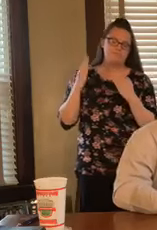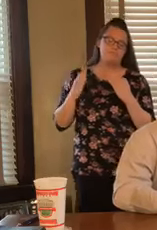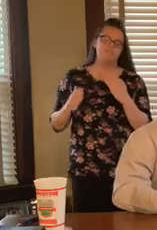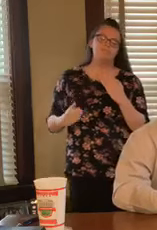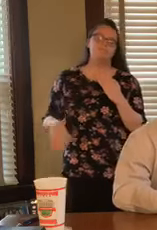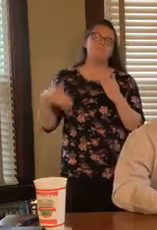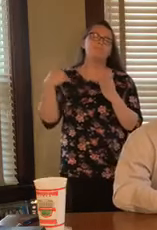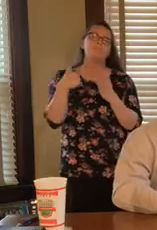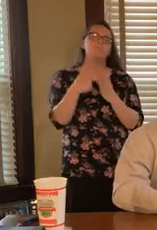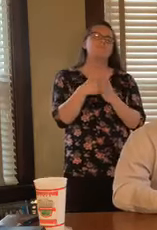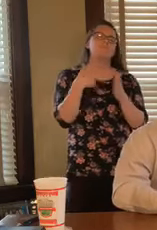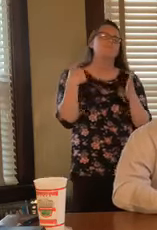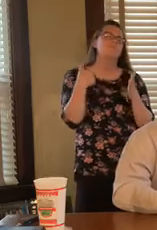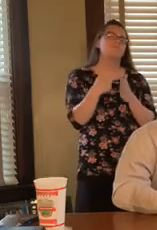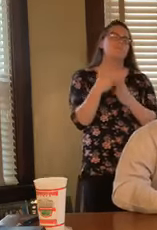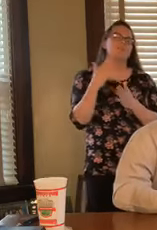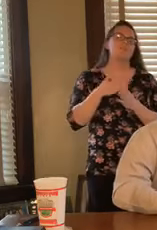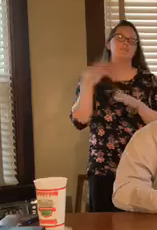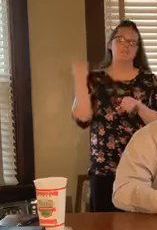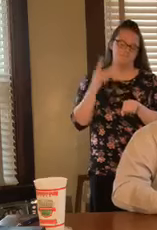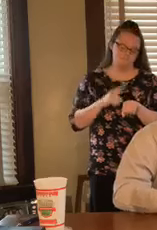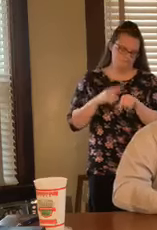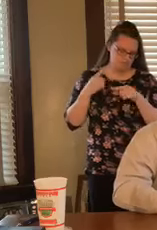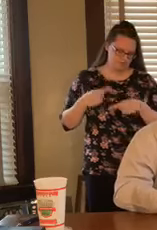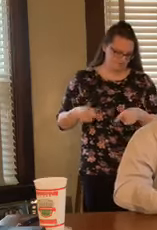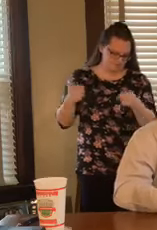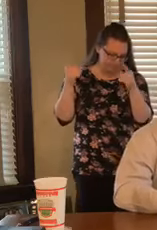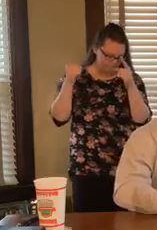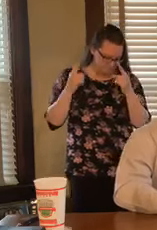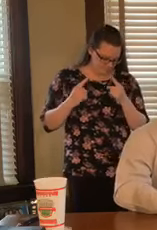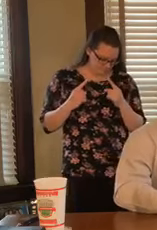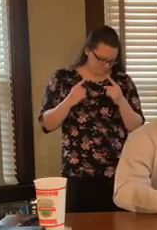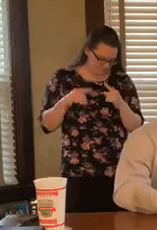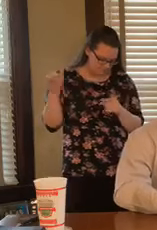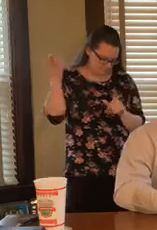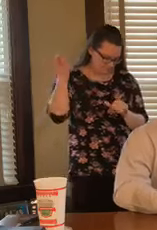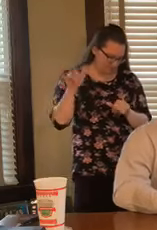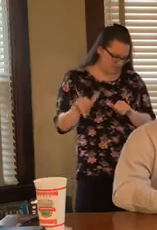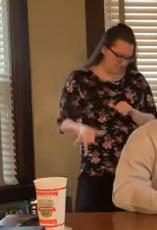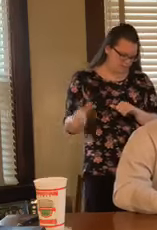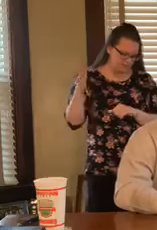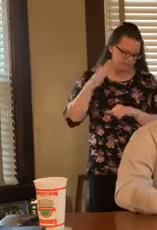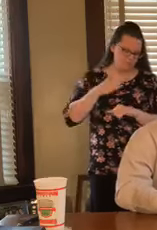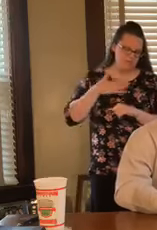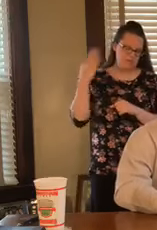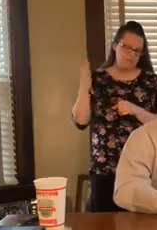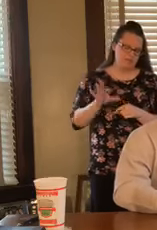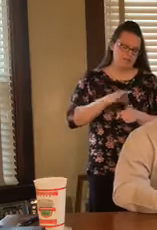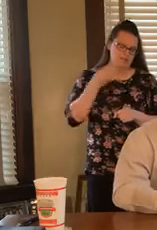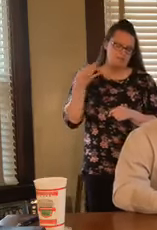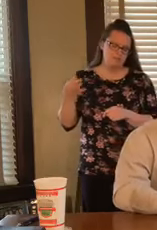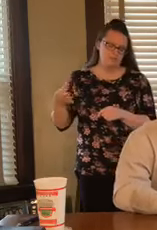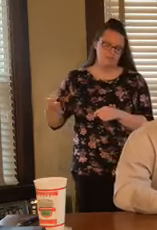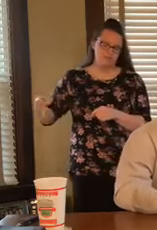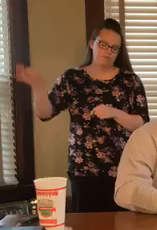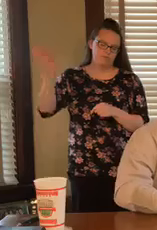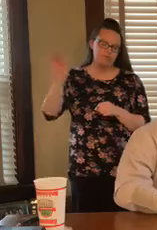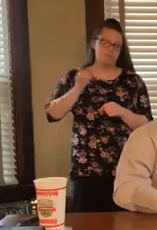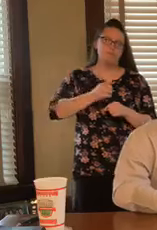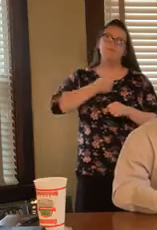near and my time has come, still my soul will sing your